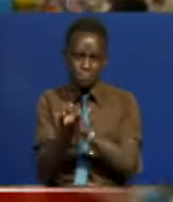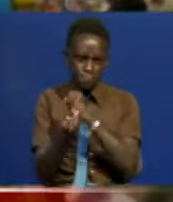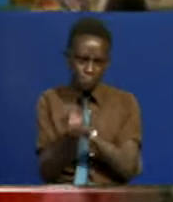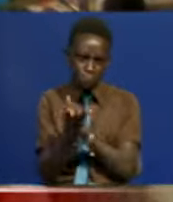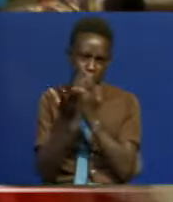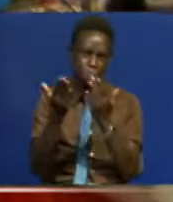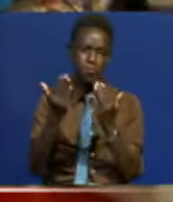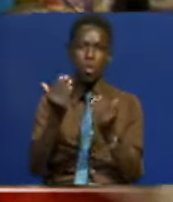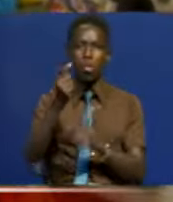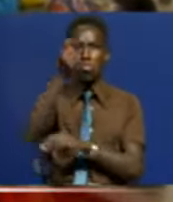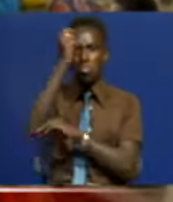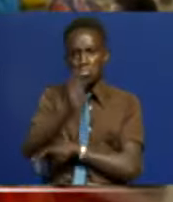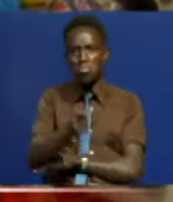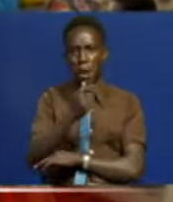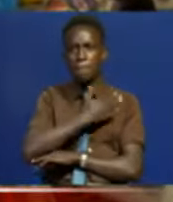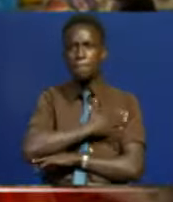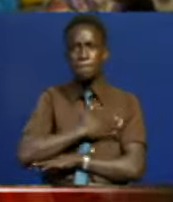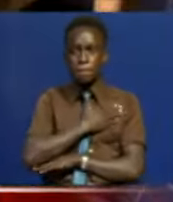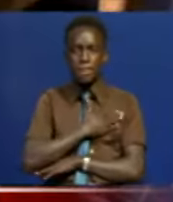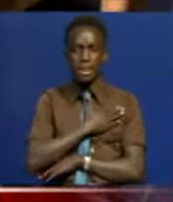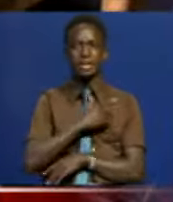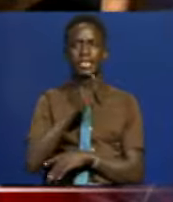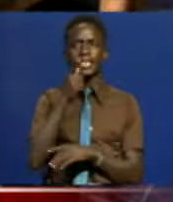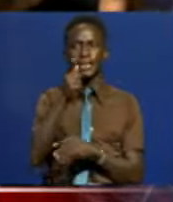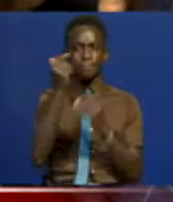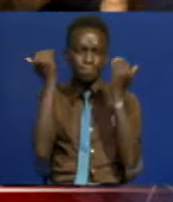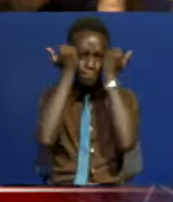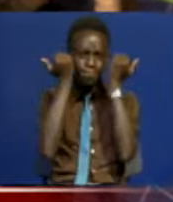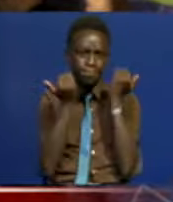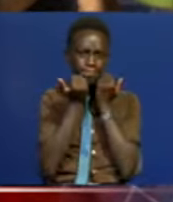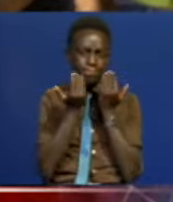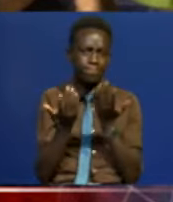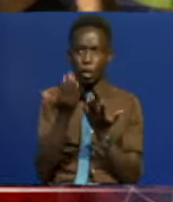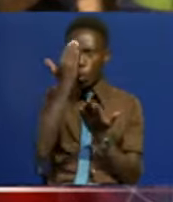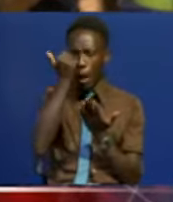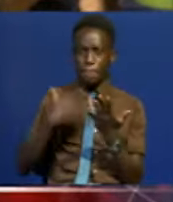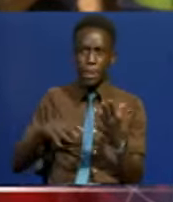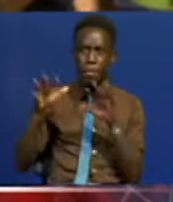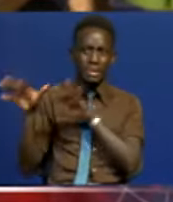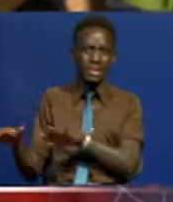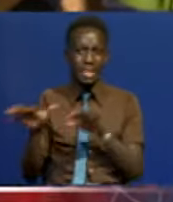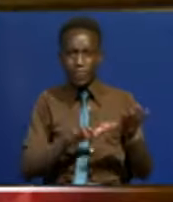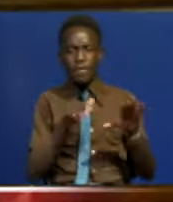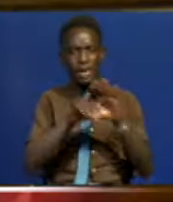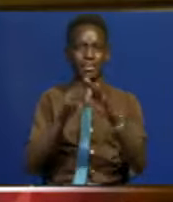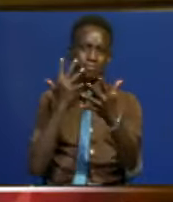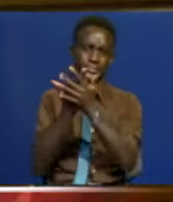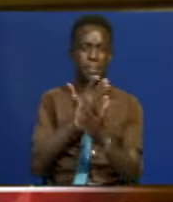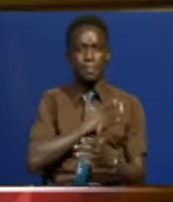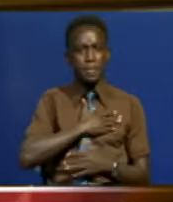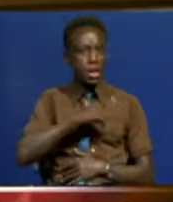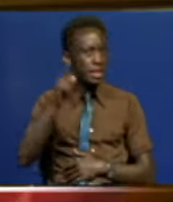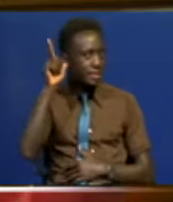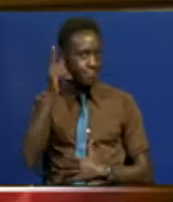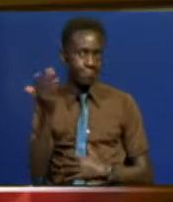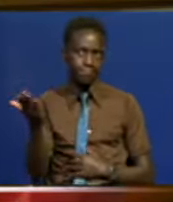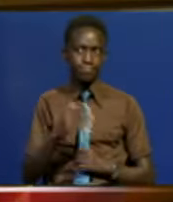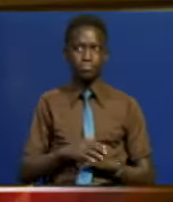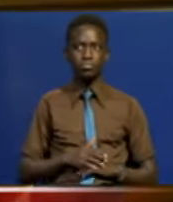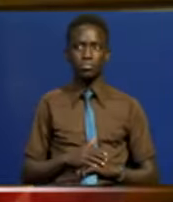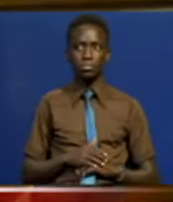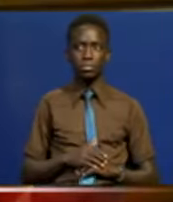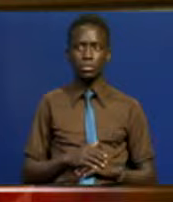kupuuzilia wasilisho la upande wa mashtaka wakidai wateja wao wanateseka korokoroni. The hunger strike they're talking